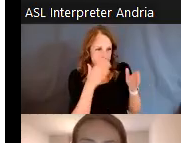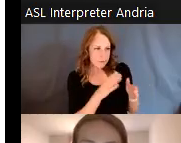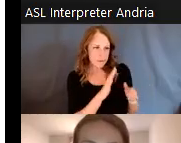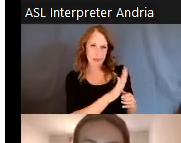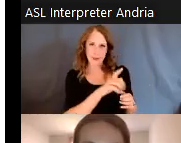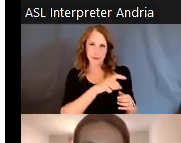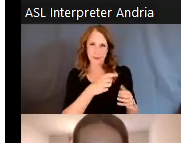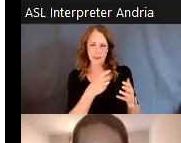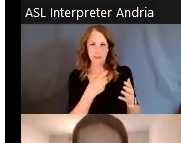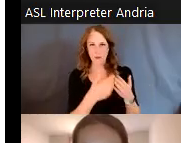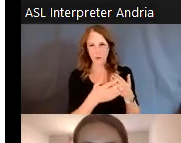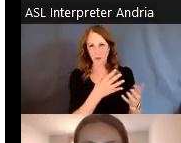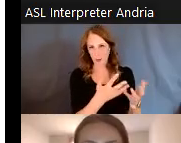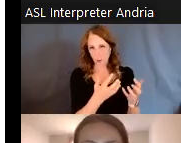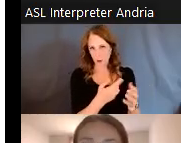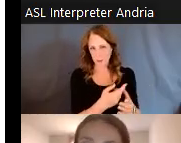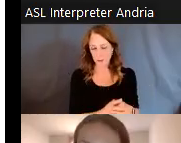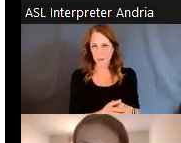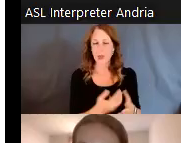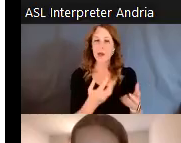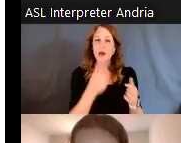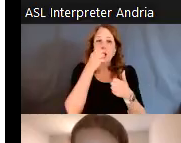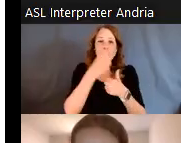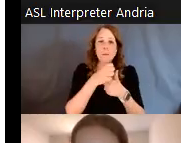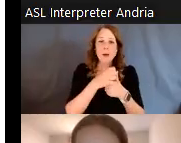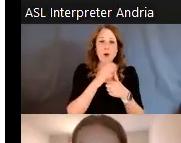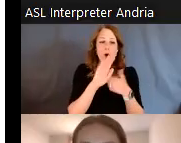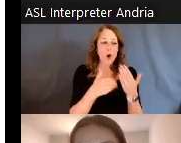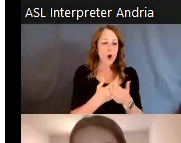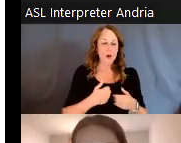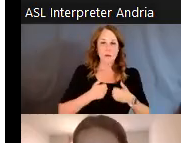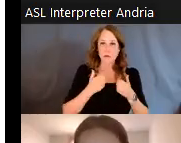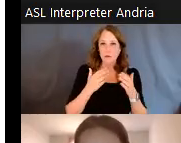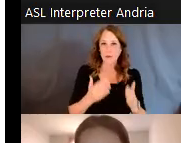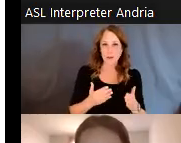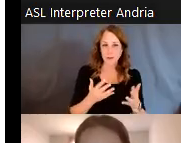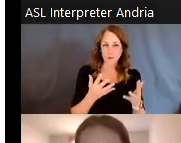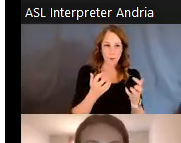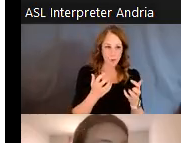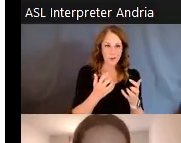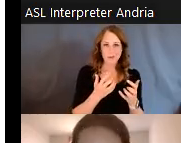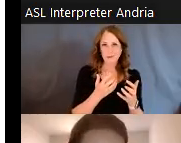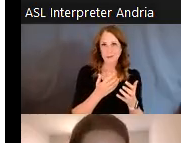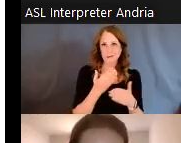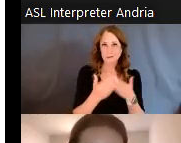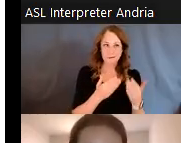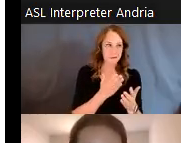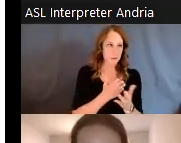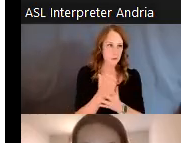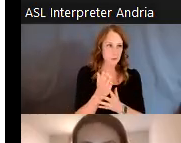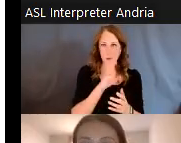We really want to remember that not all survivors want to go through with any sort of